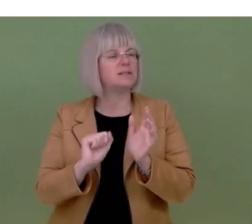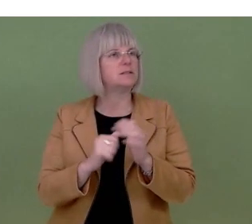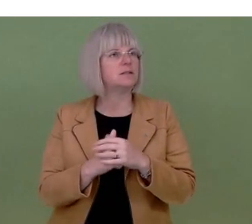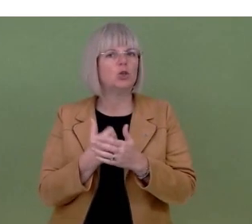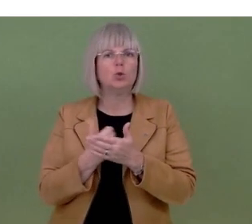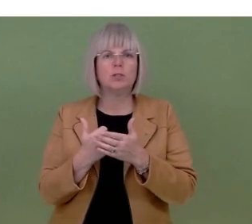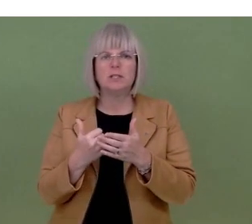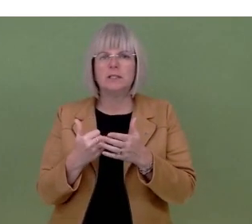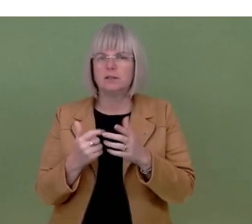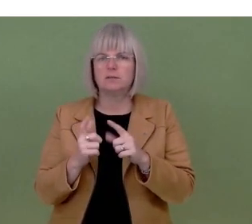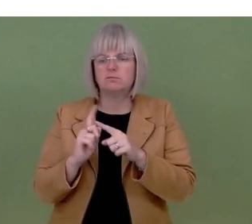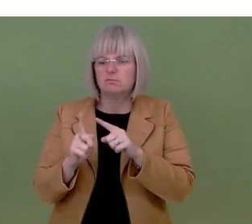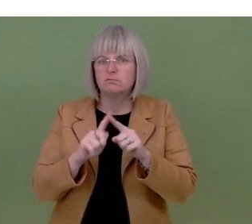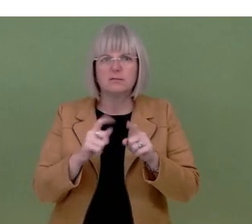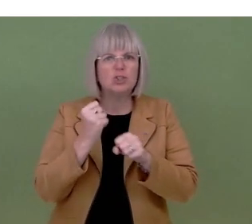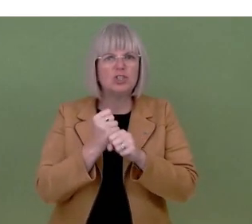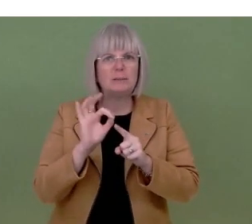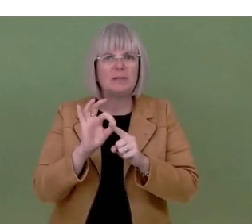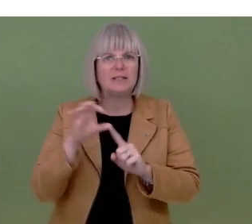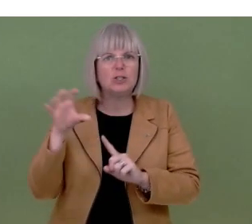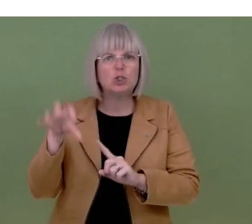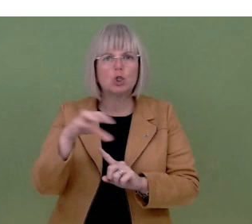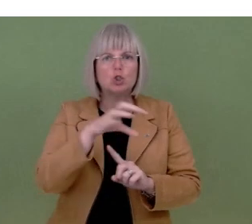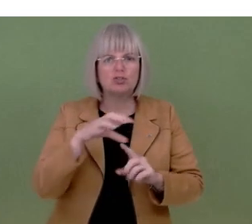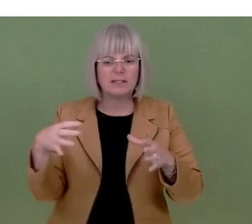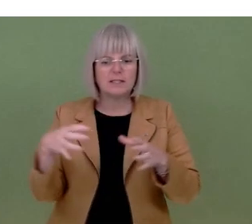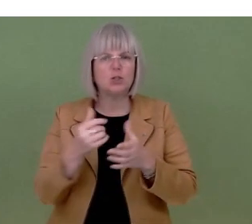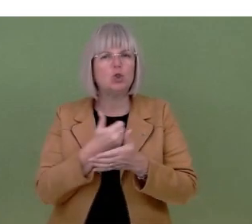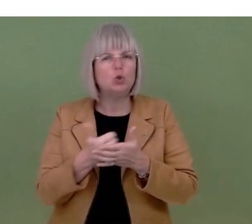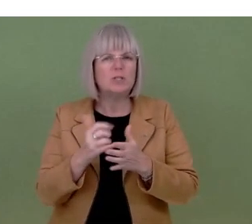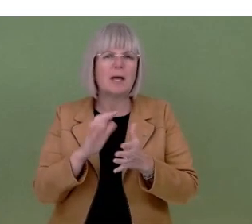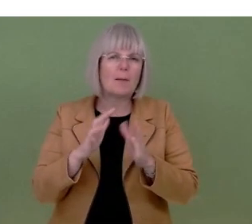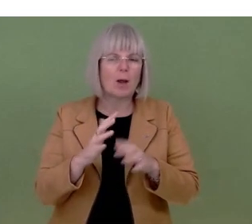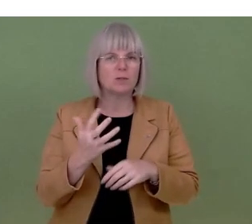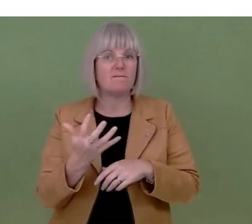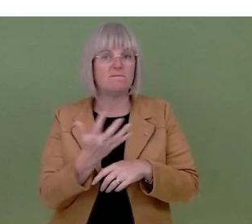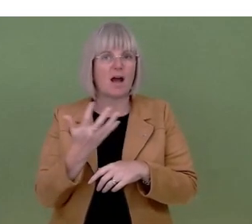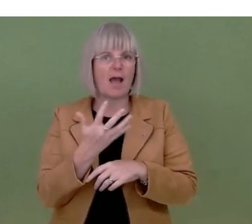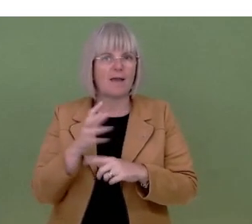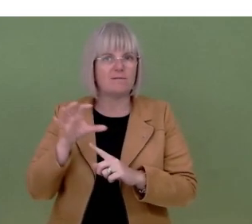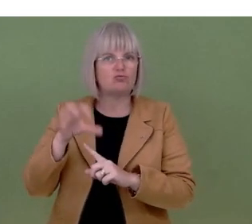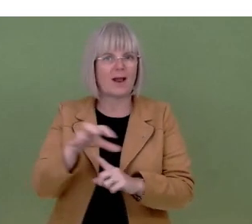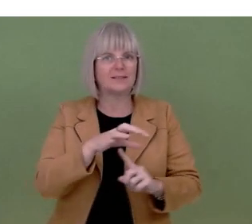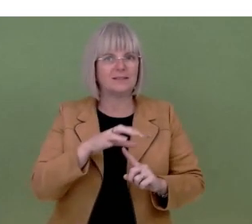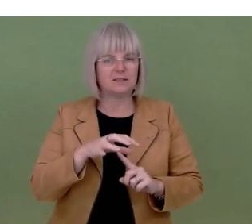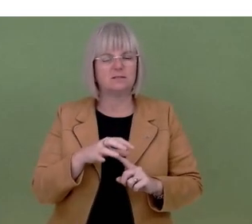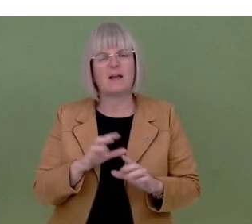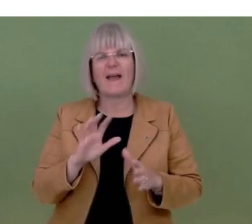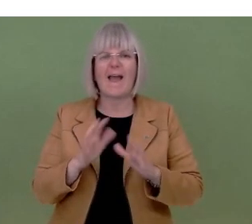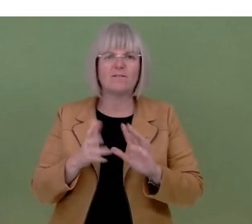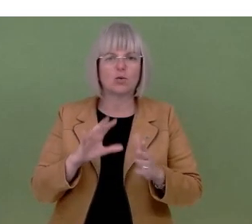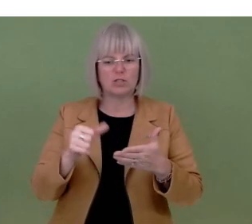a group of GP surgeries, and there's approximately 5 practices in each PCN, with an average patient list size of about 50,000